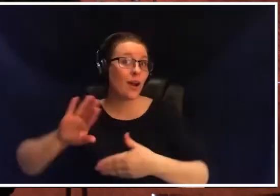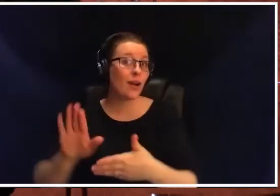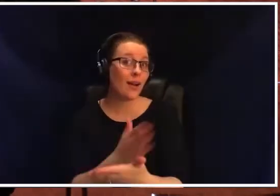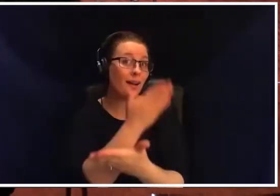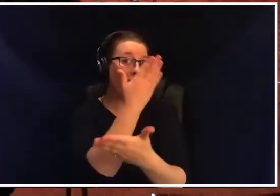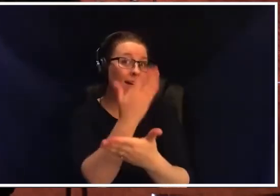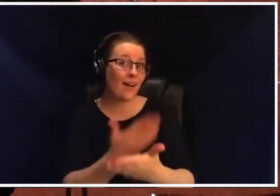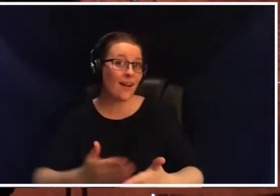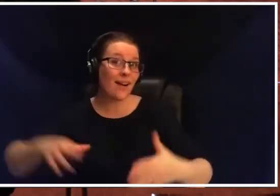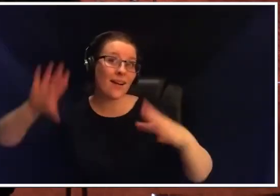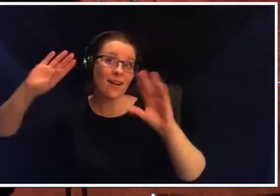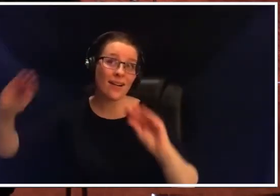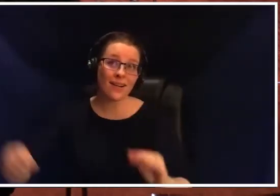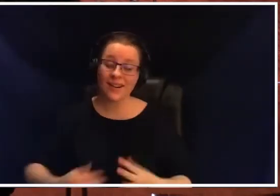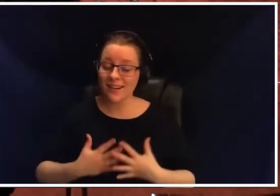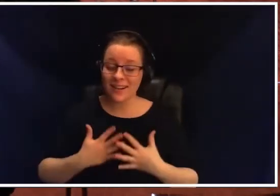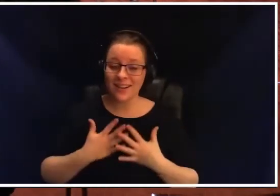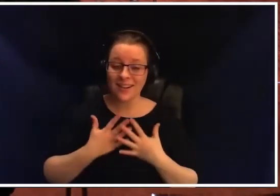oom-pa-pa.